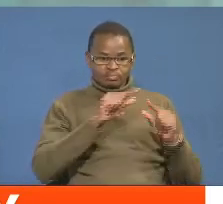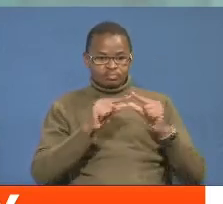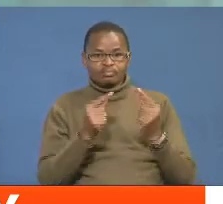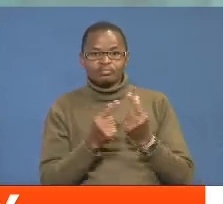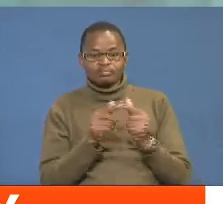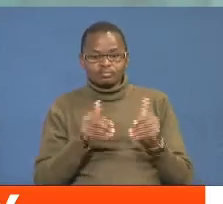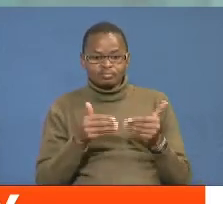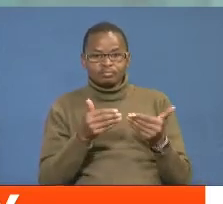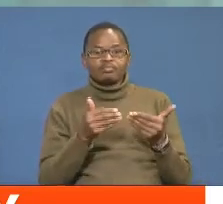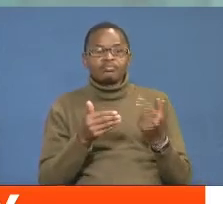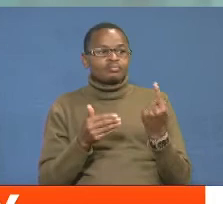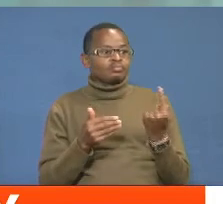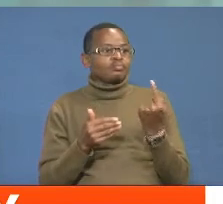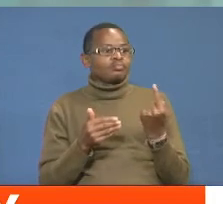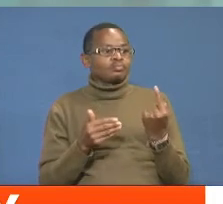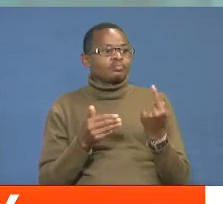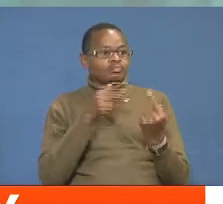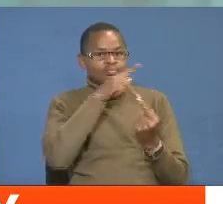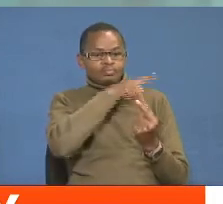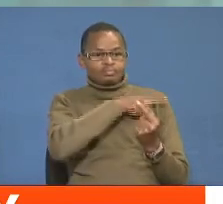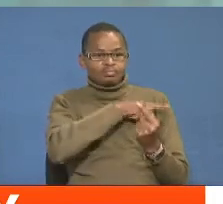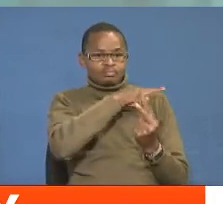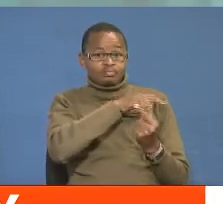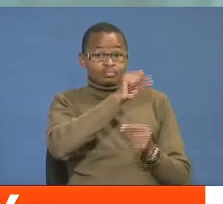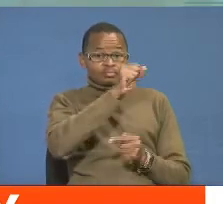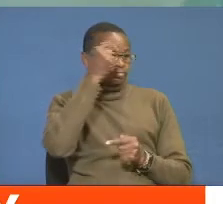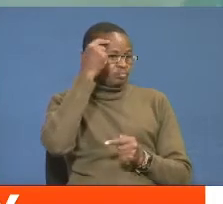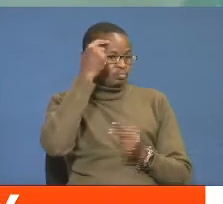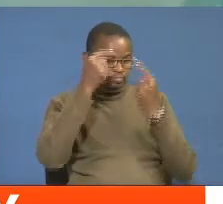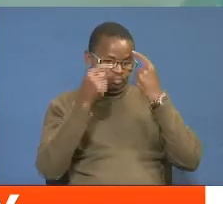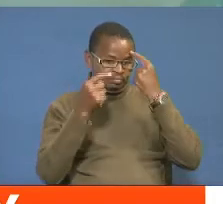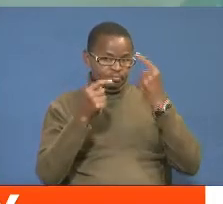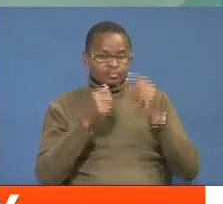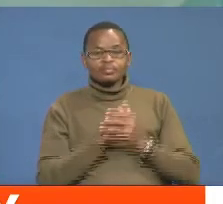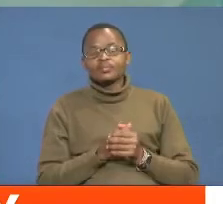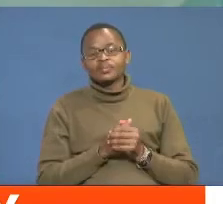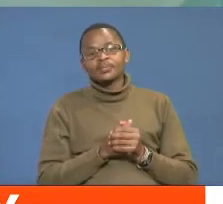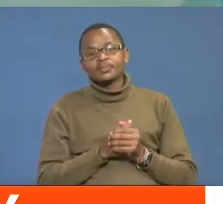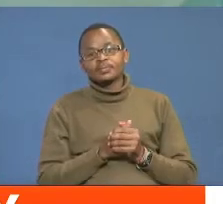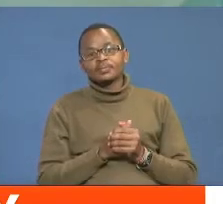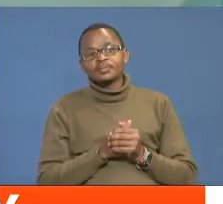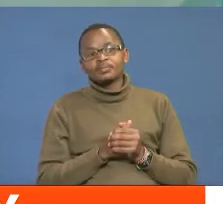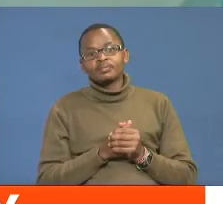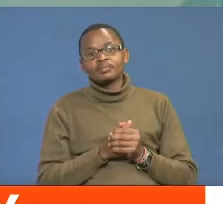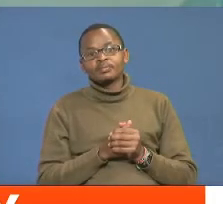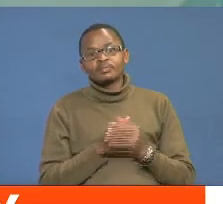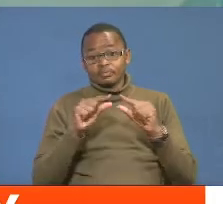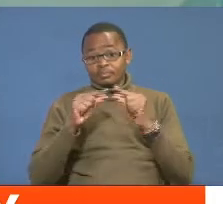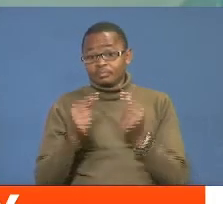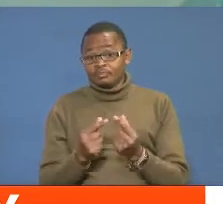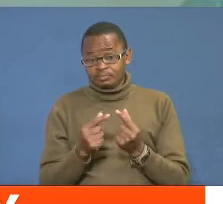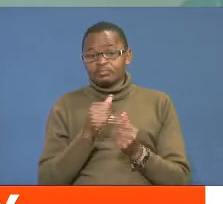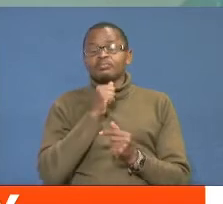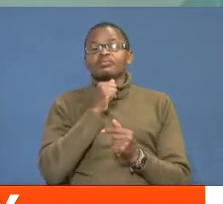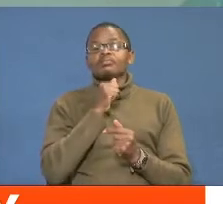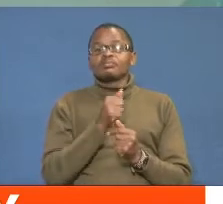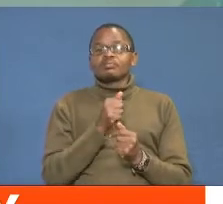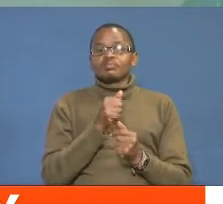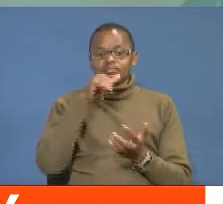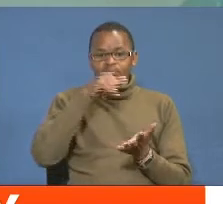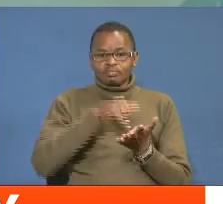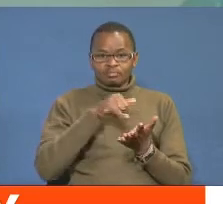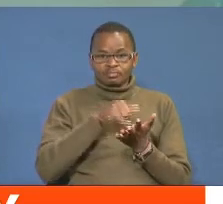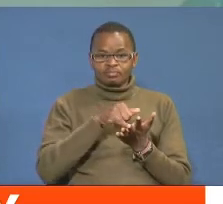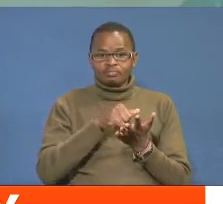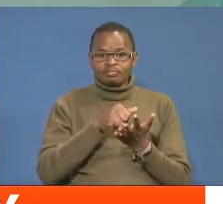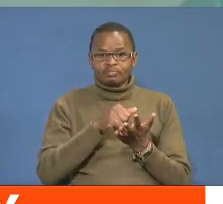groups being given the first priority? Yeah, I think given the group that was not included